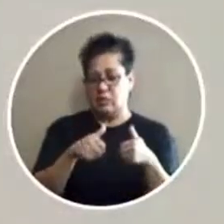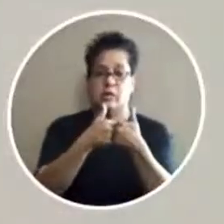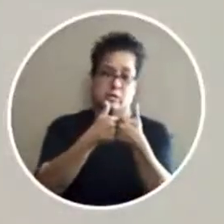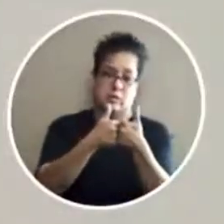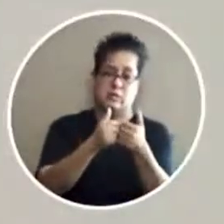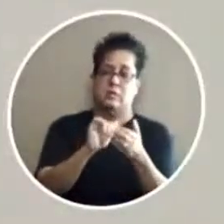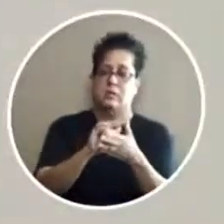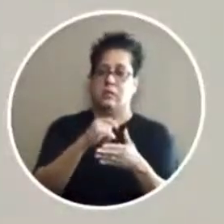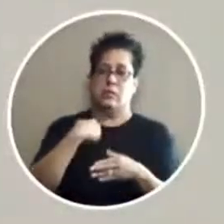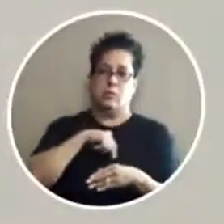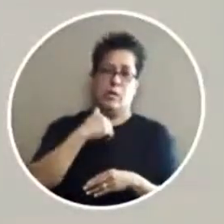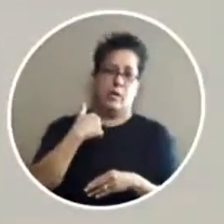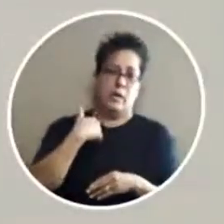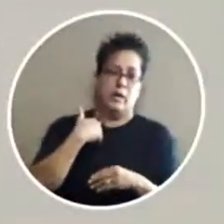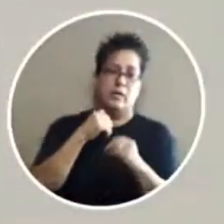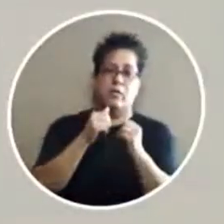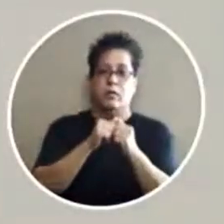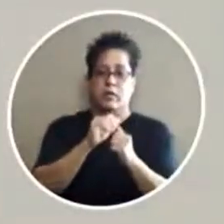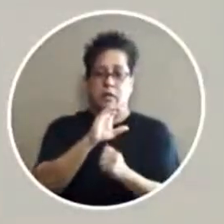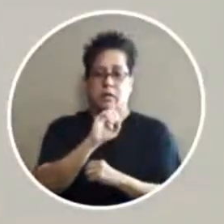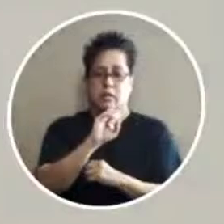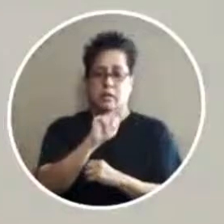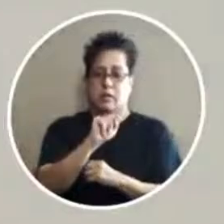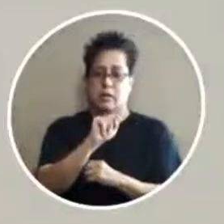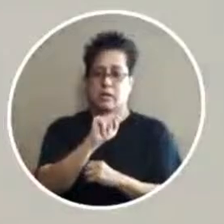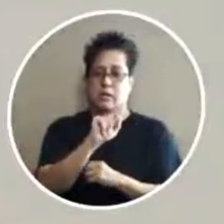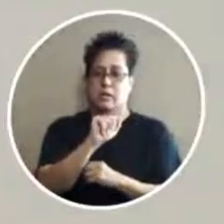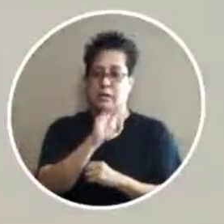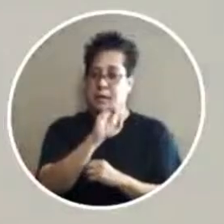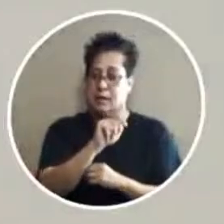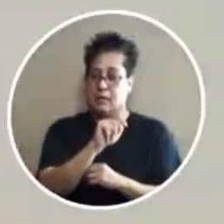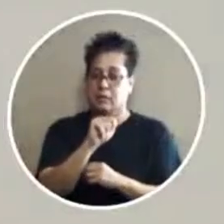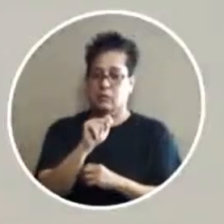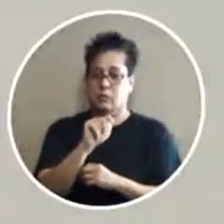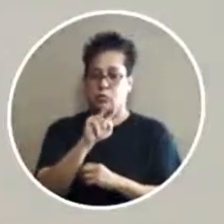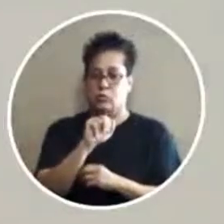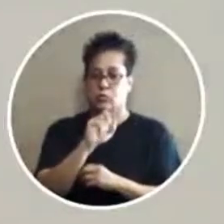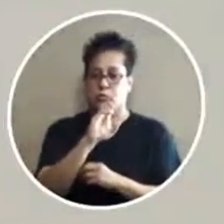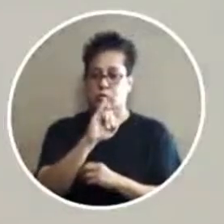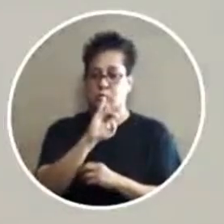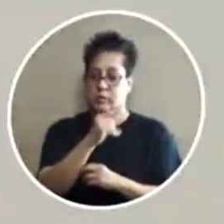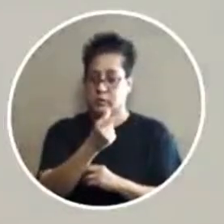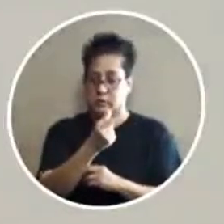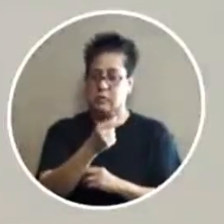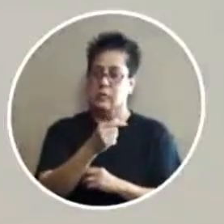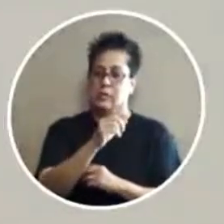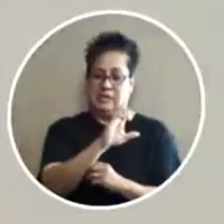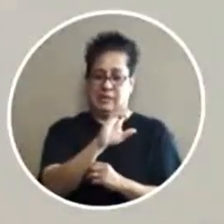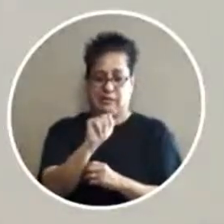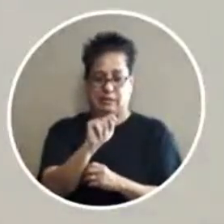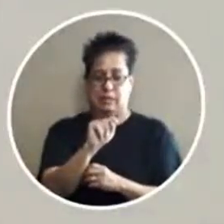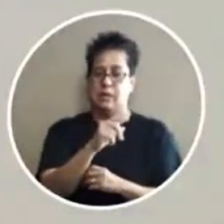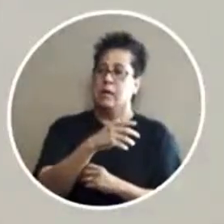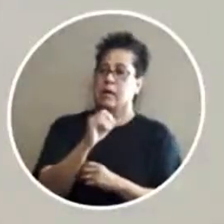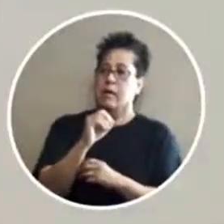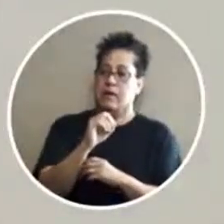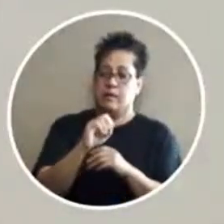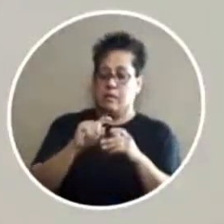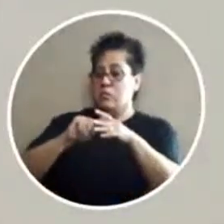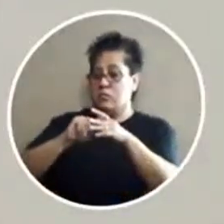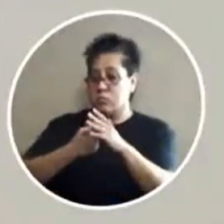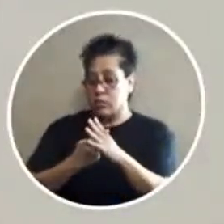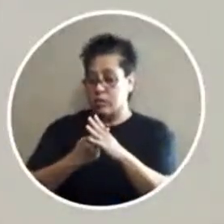challenges that we've had with contact tracing. So I would like to first tell you that since the onset of the